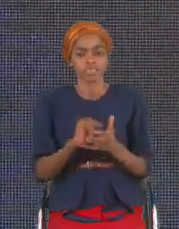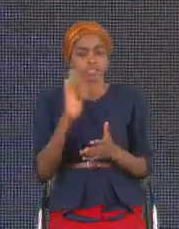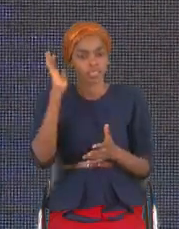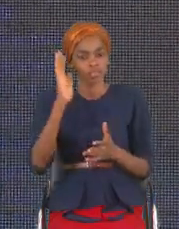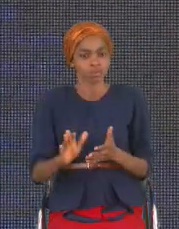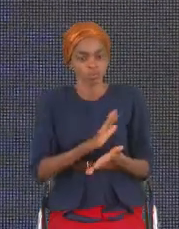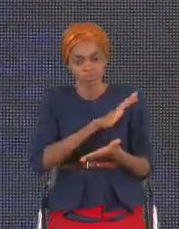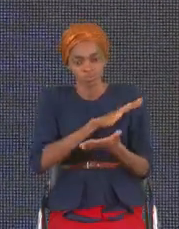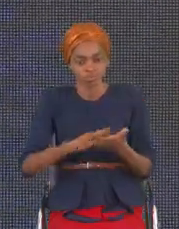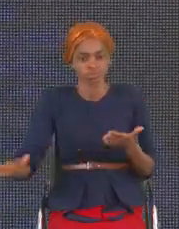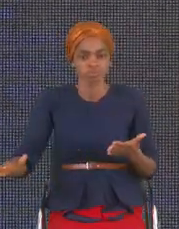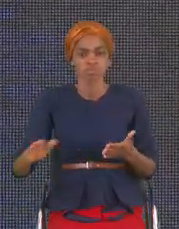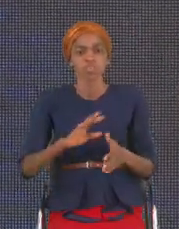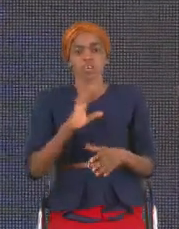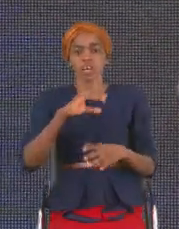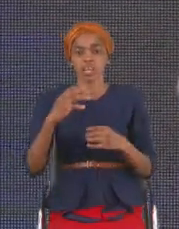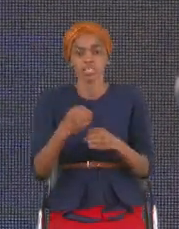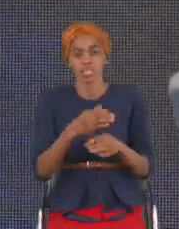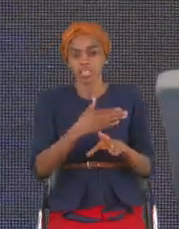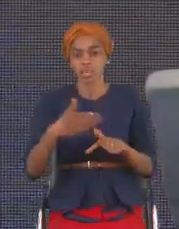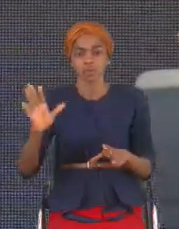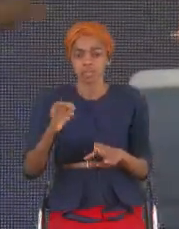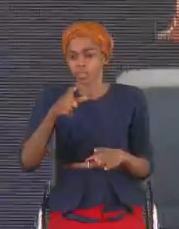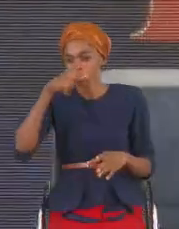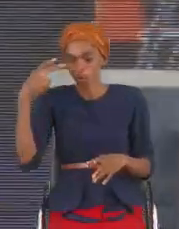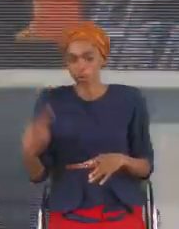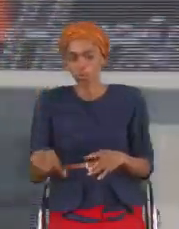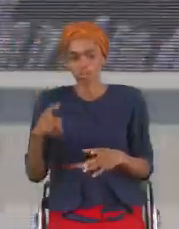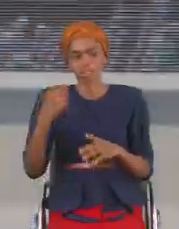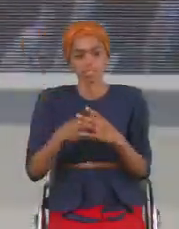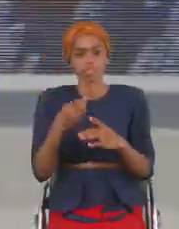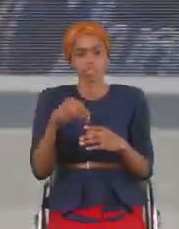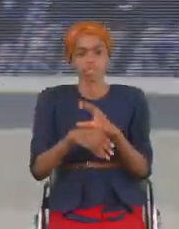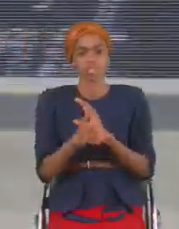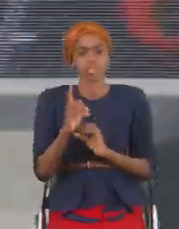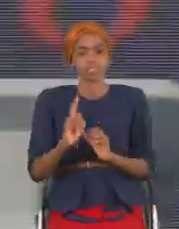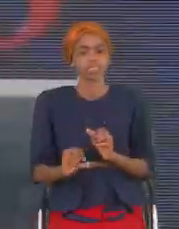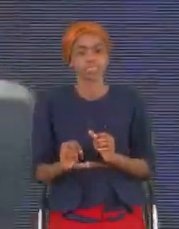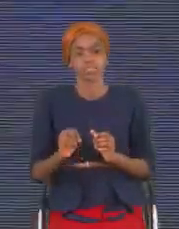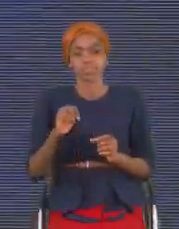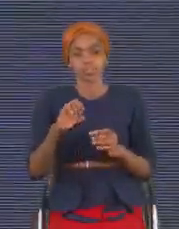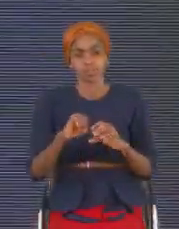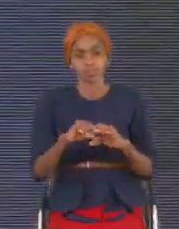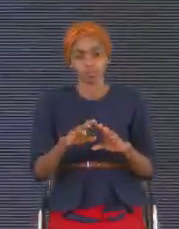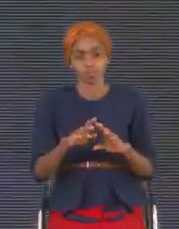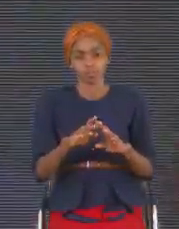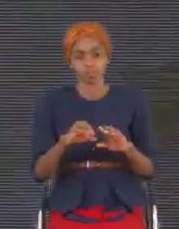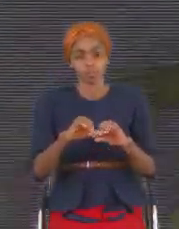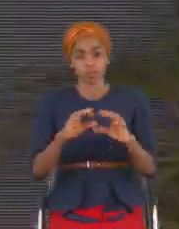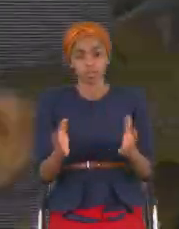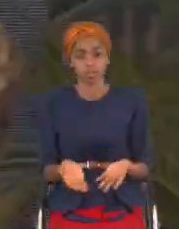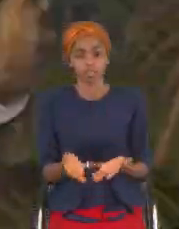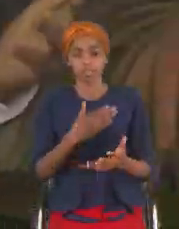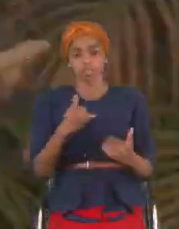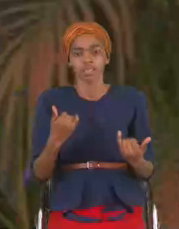the corruption in society. As you come to the Lord, and the Lord touches your life,